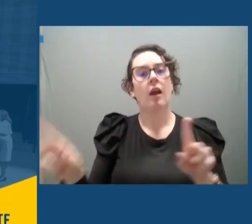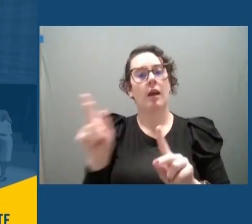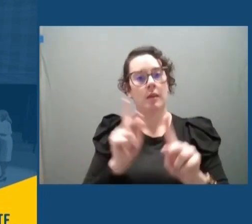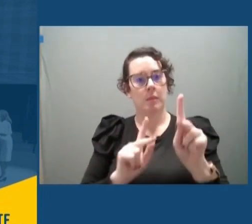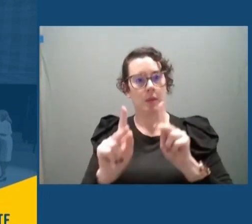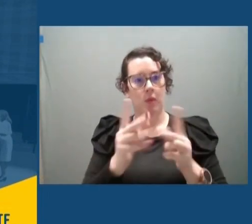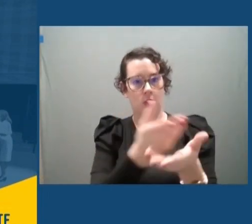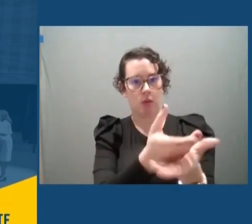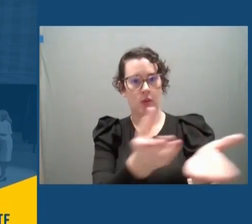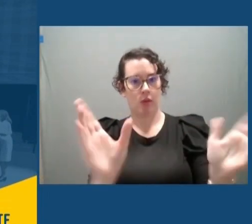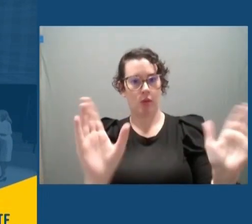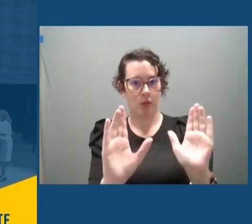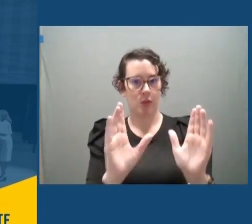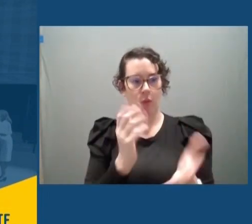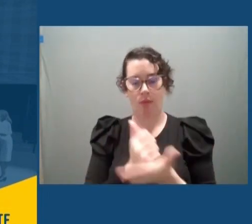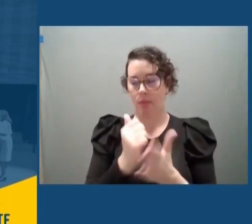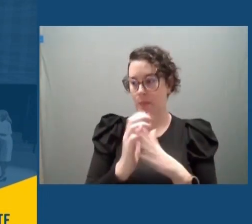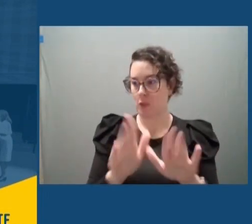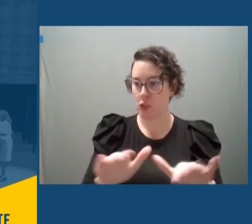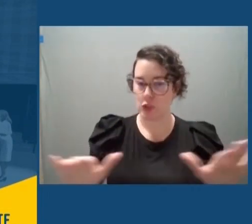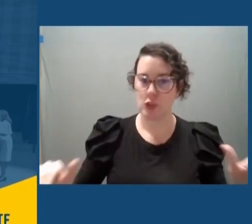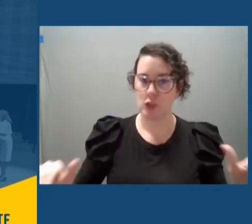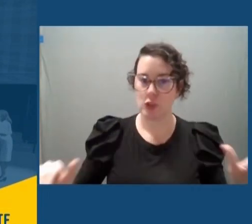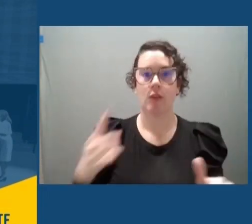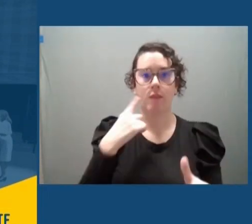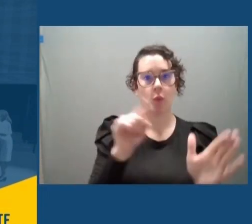suicide prevention, eating disorder care, and